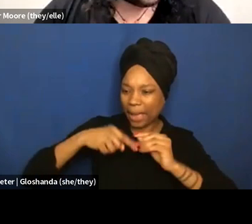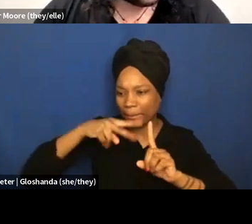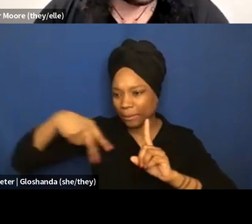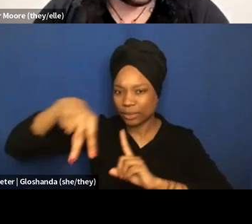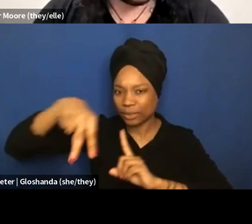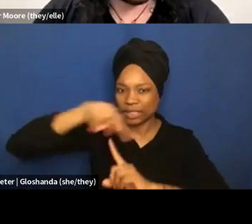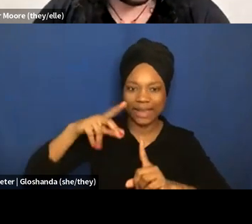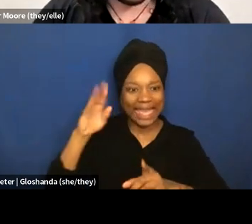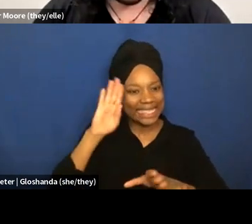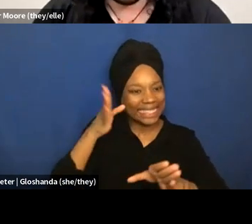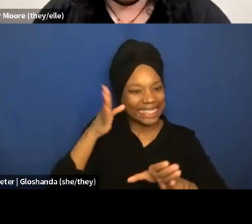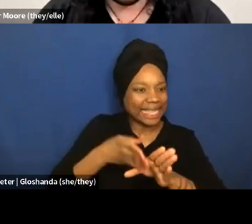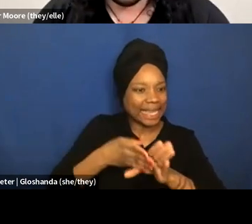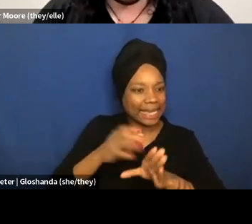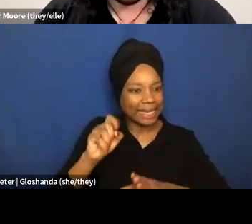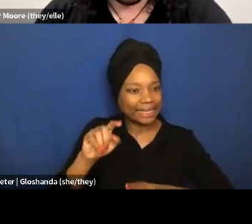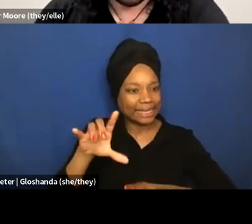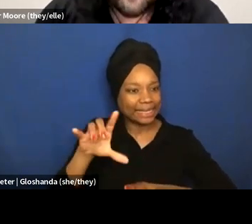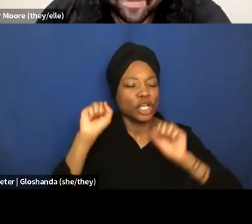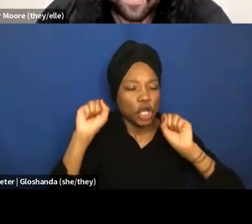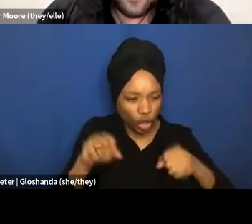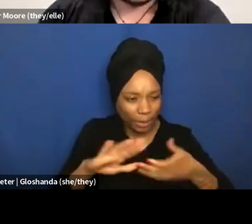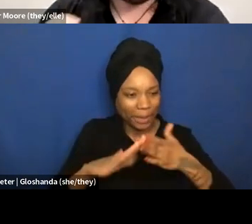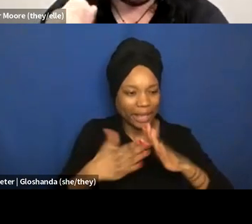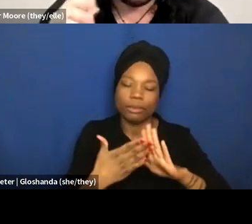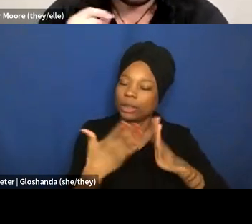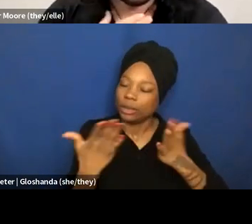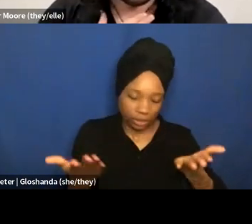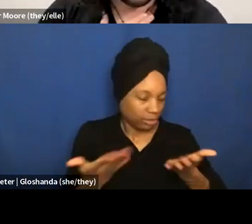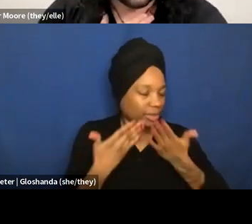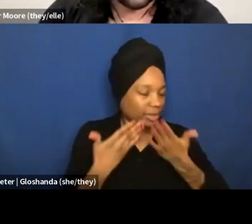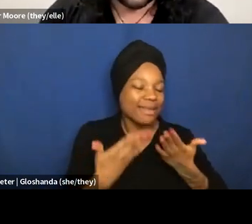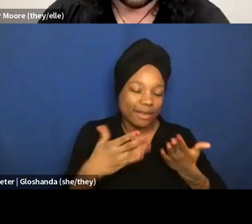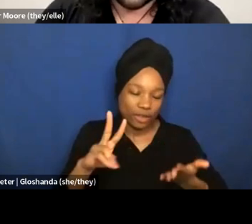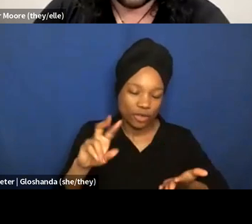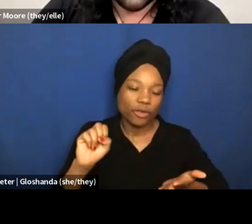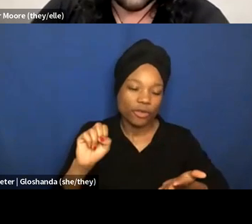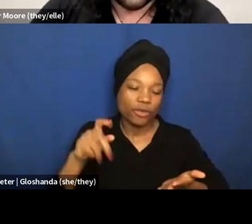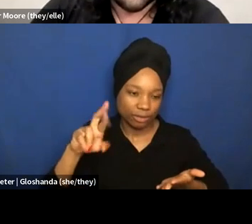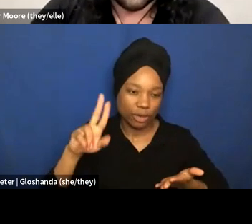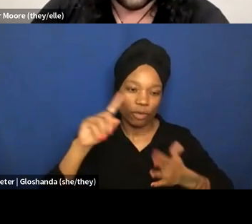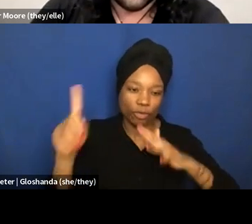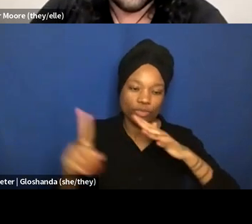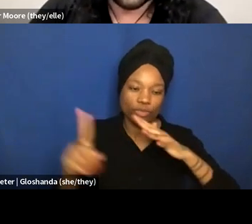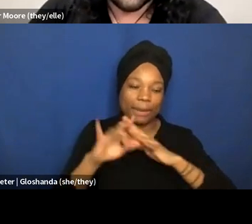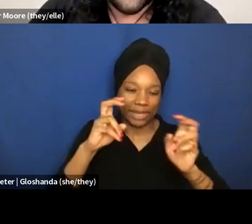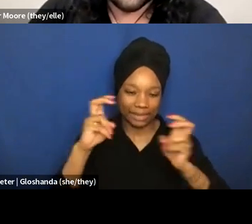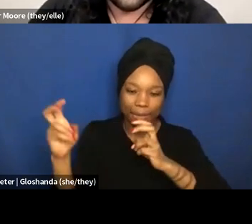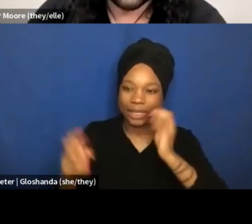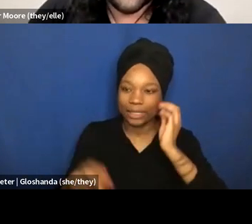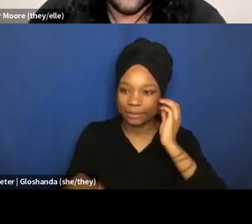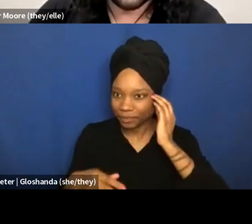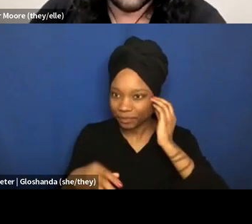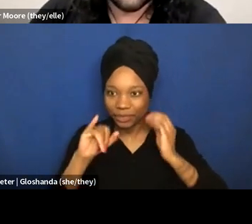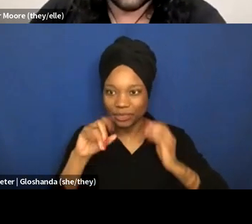even sound like. So thank you so much, Vesper, for bringing that up. And thank you for... I just